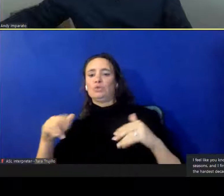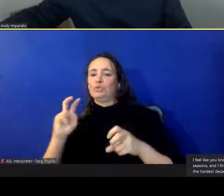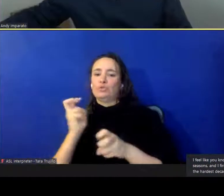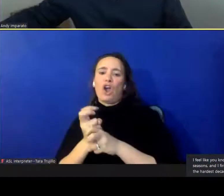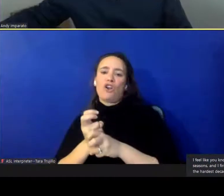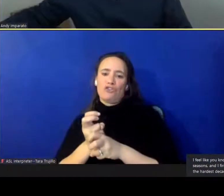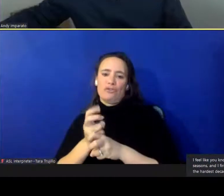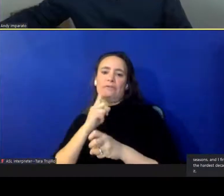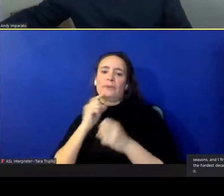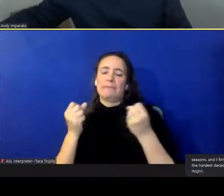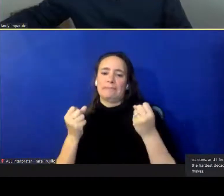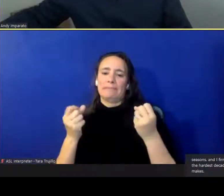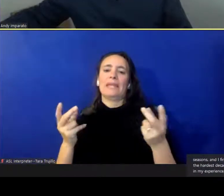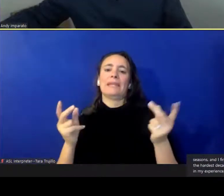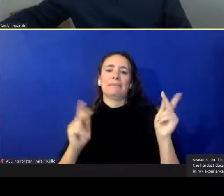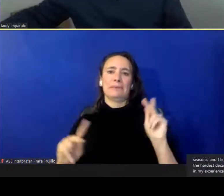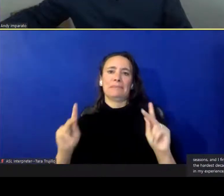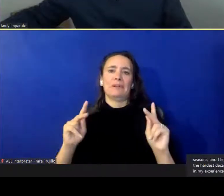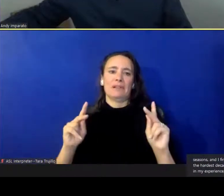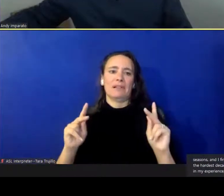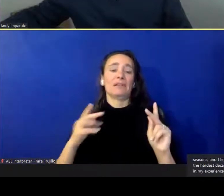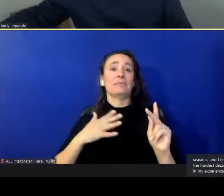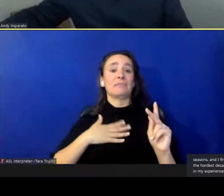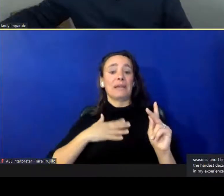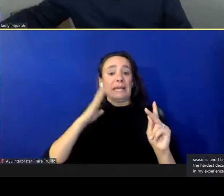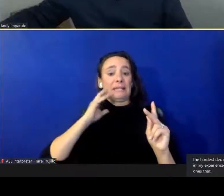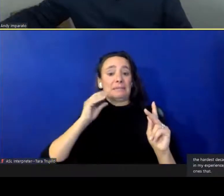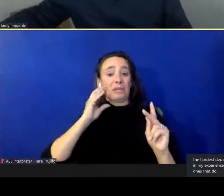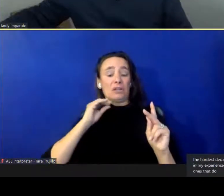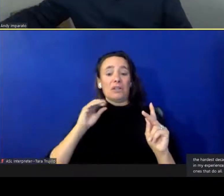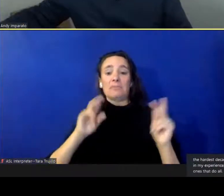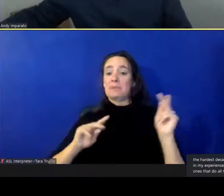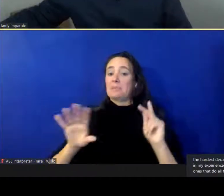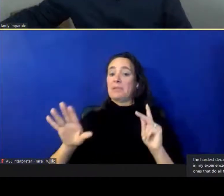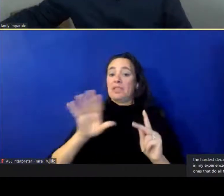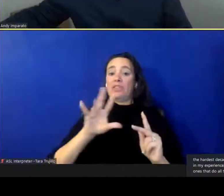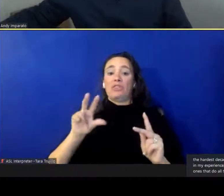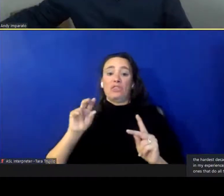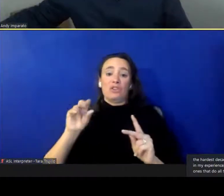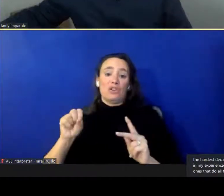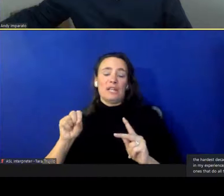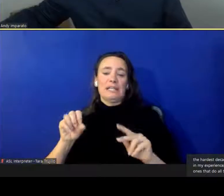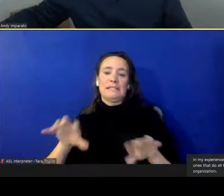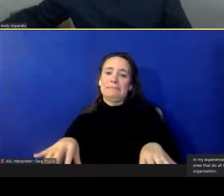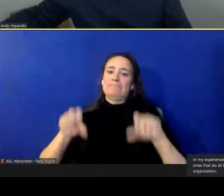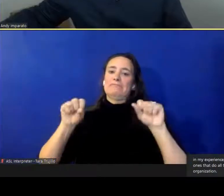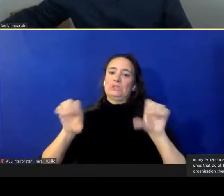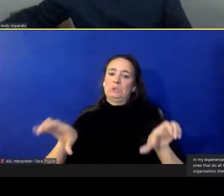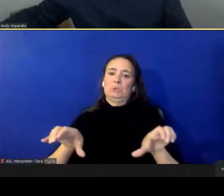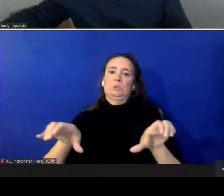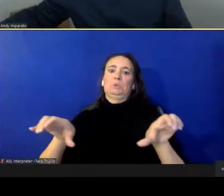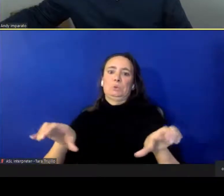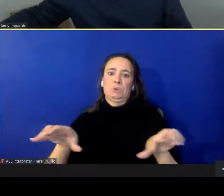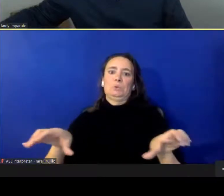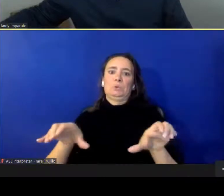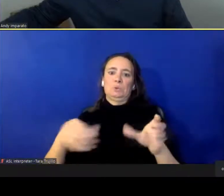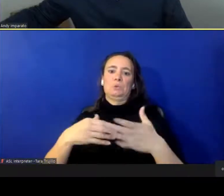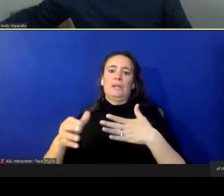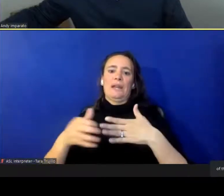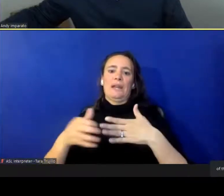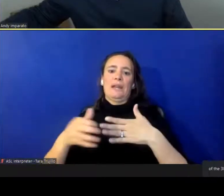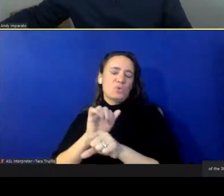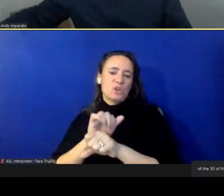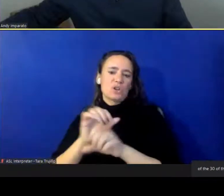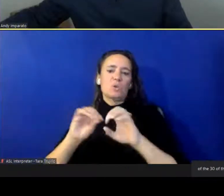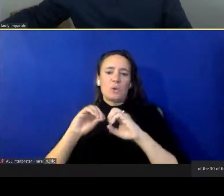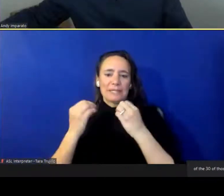because in my experience, people in their 30s are the ones that do all the work in whatever organization they're part of. The 30-year-olds tend to be the